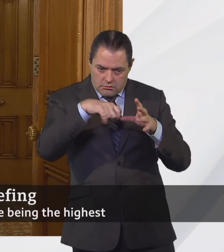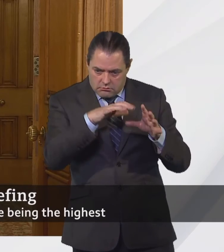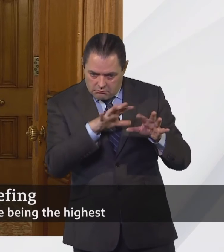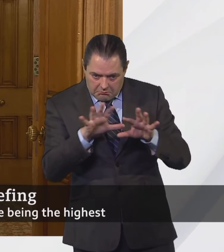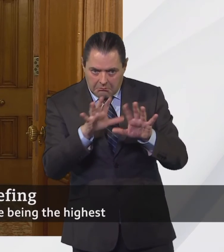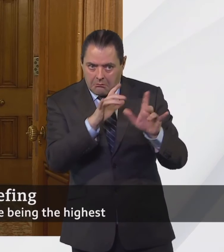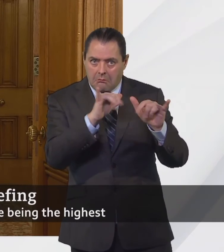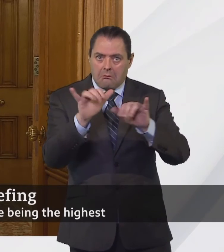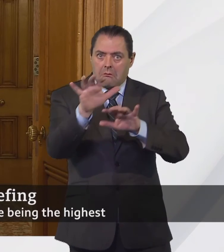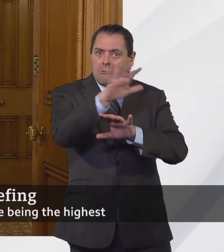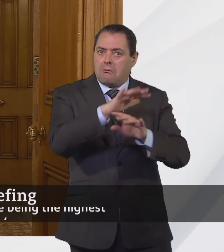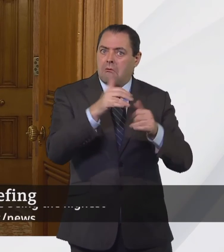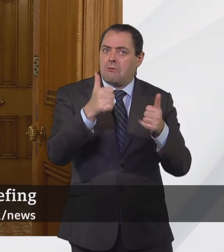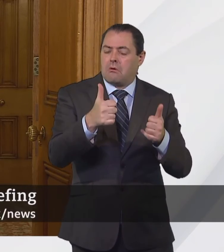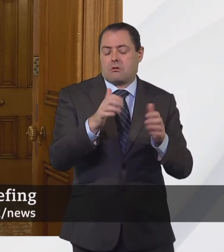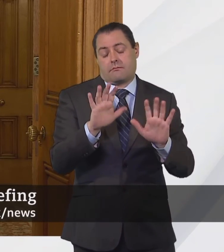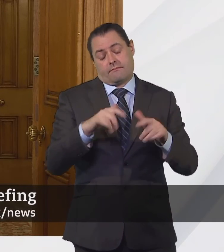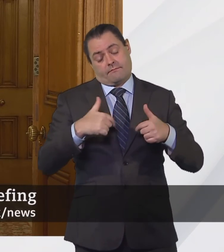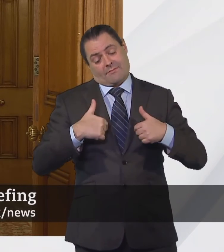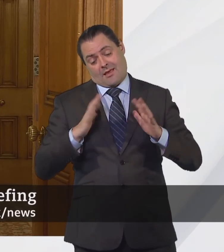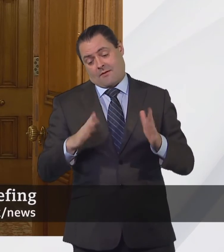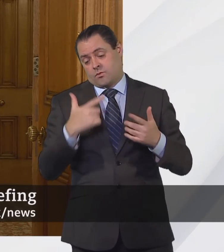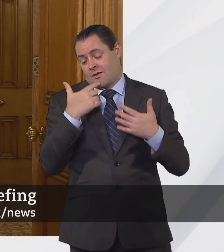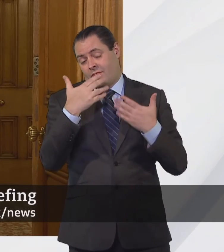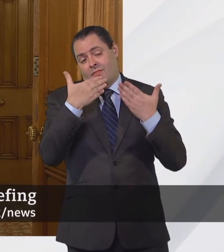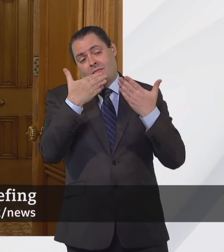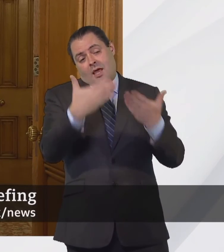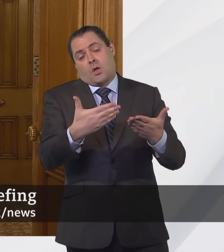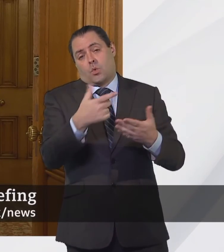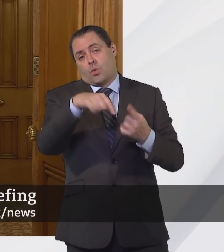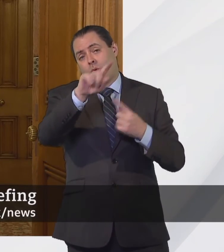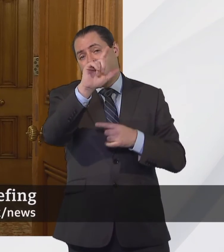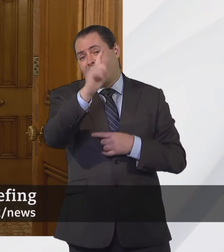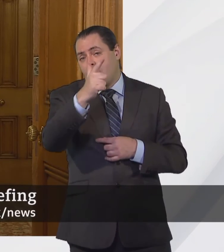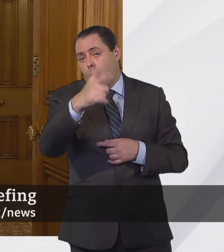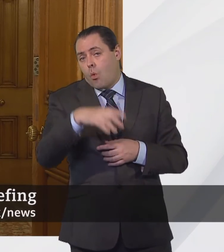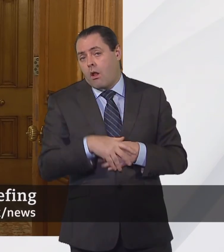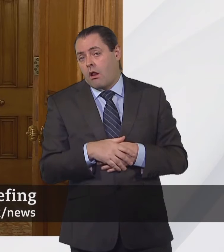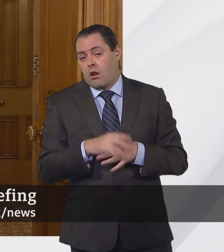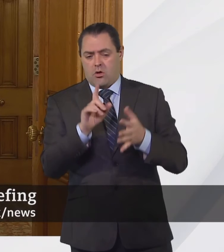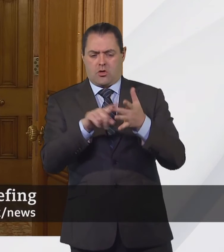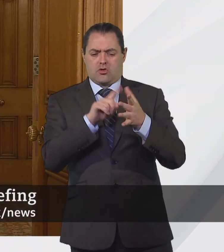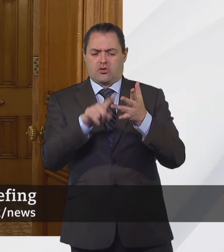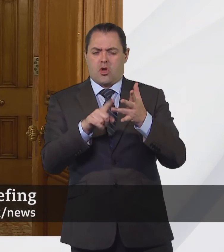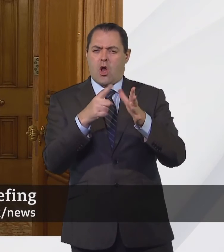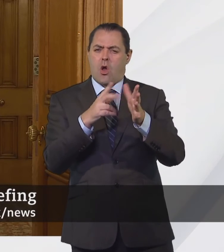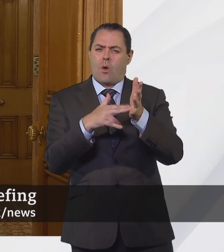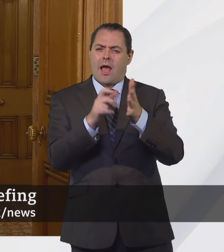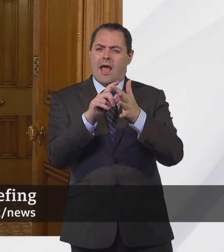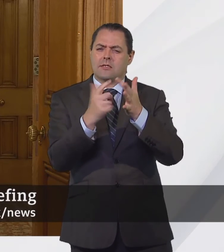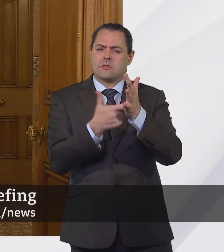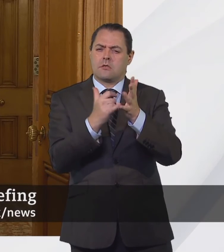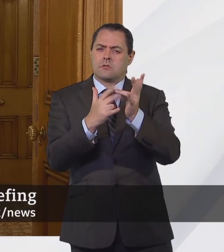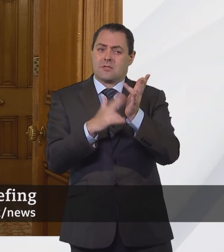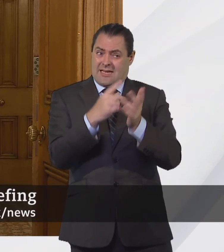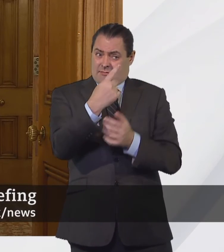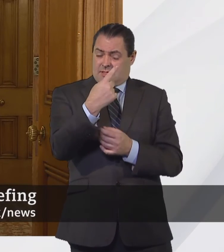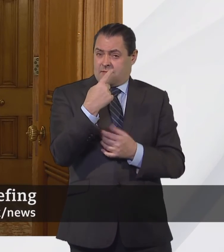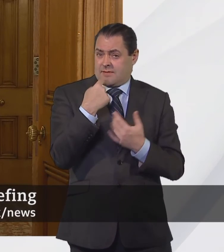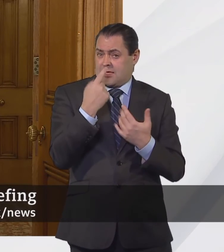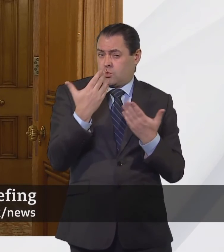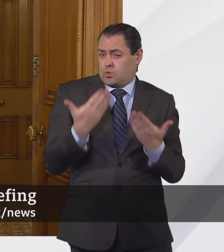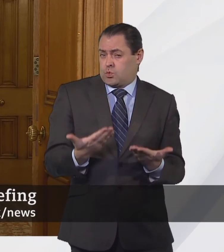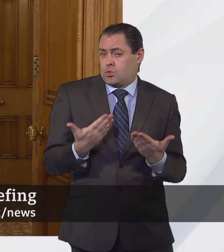today. It definitely, I thank the people of Liverpool for what they have done. It helped to bring the R down, to bring the rate